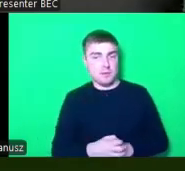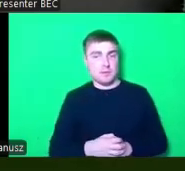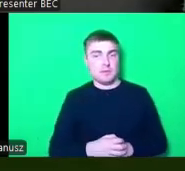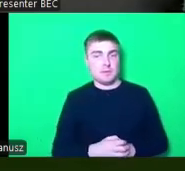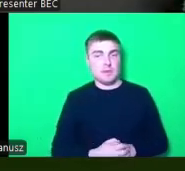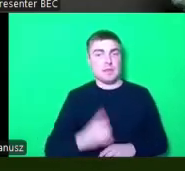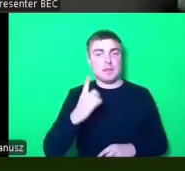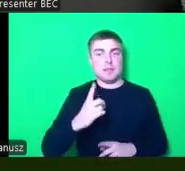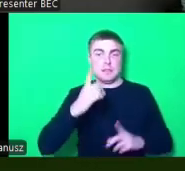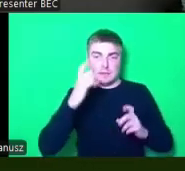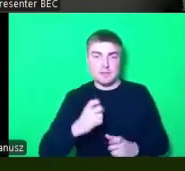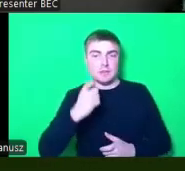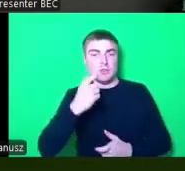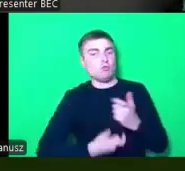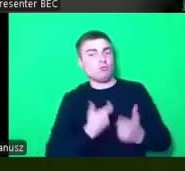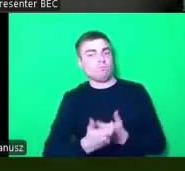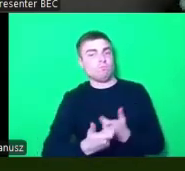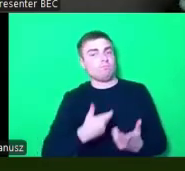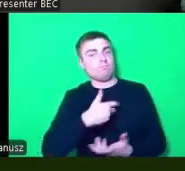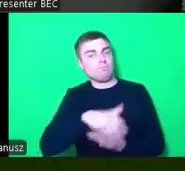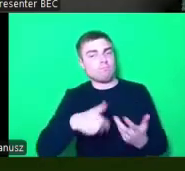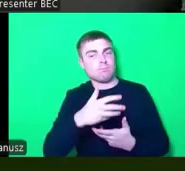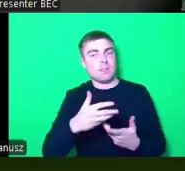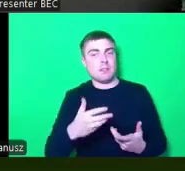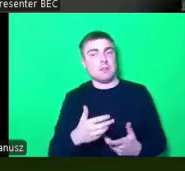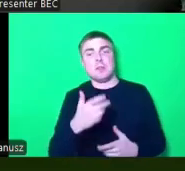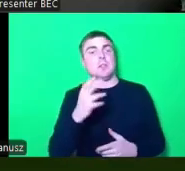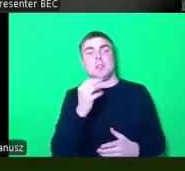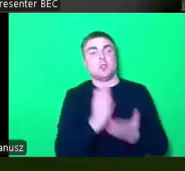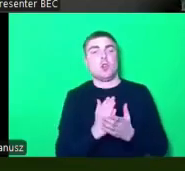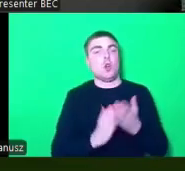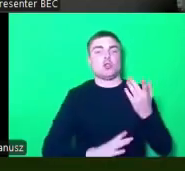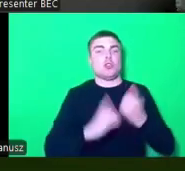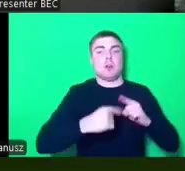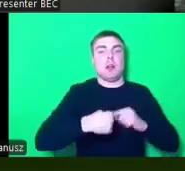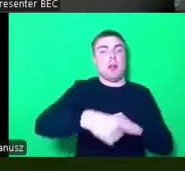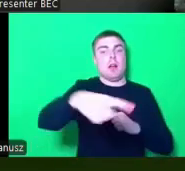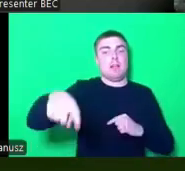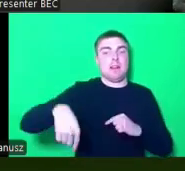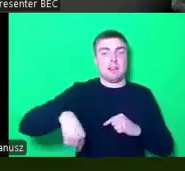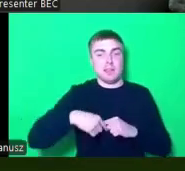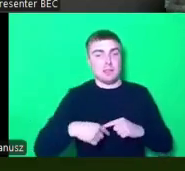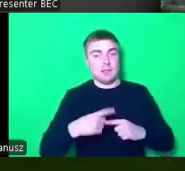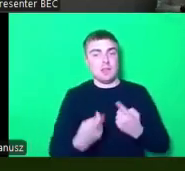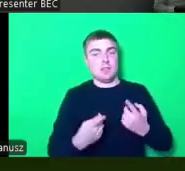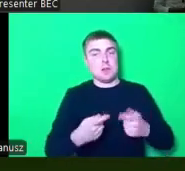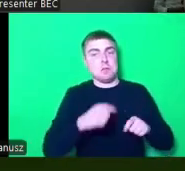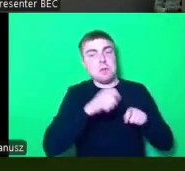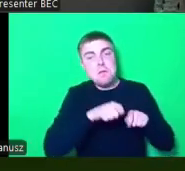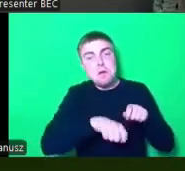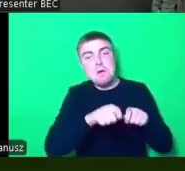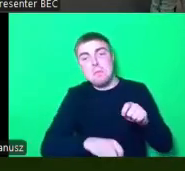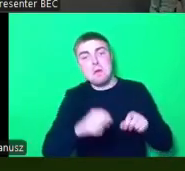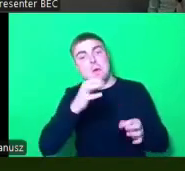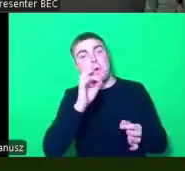inventory. Not only in the plots, we go everywhere. We measure all the woody species that can grow more than 2 meters high. So